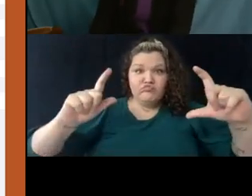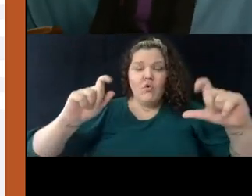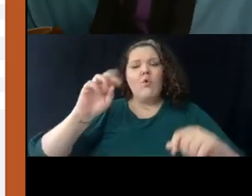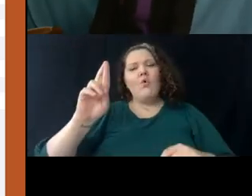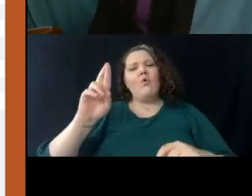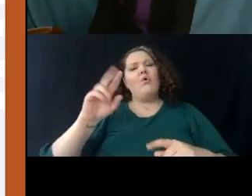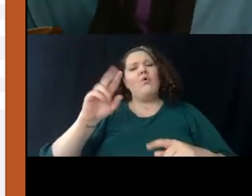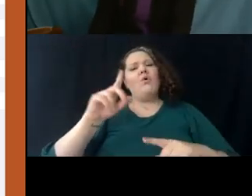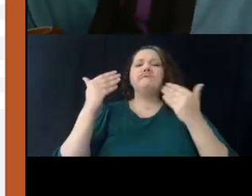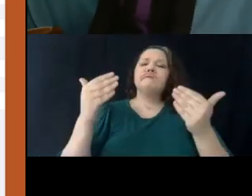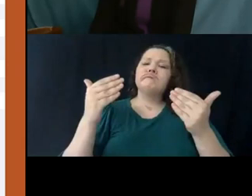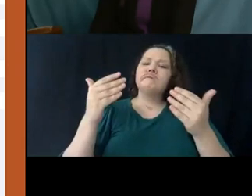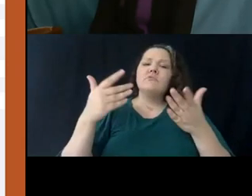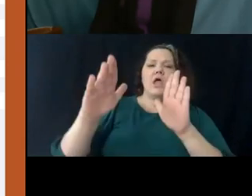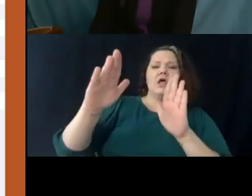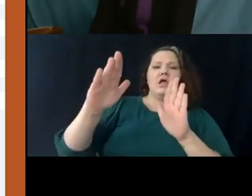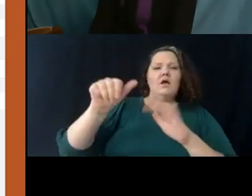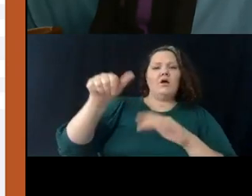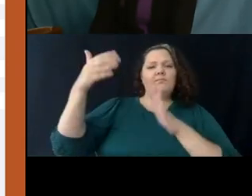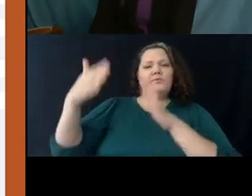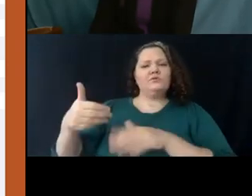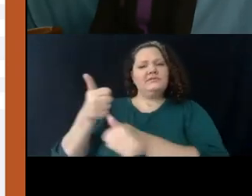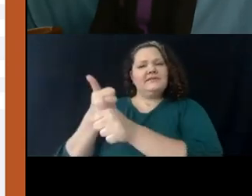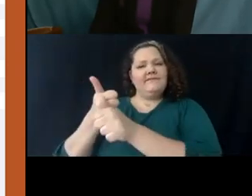think about your font size.